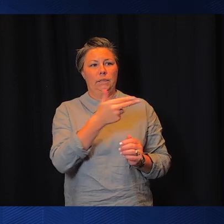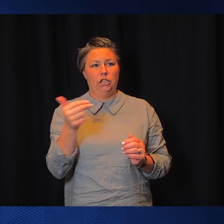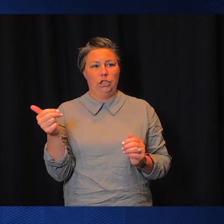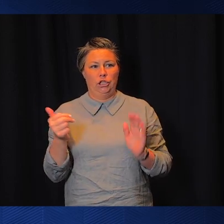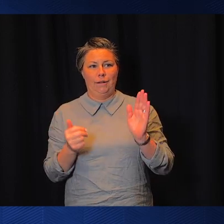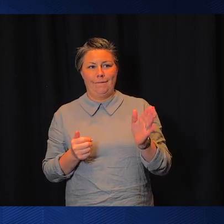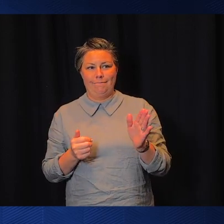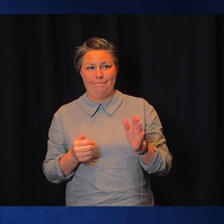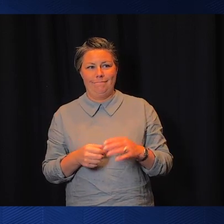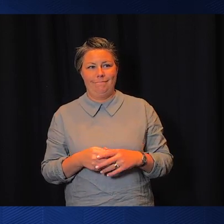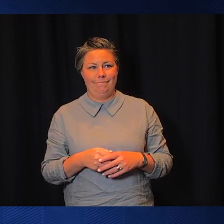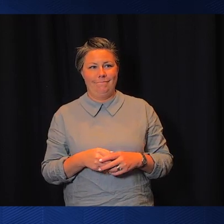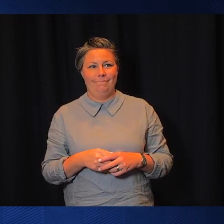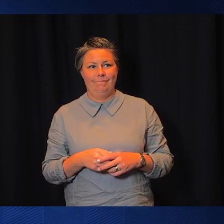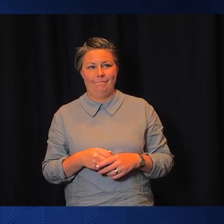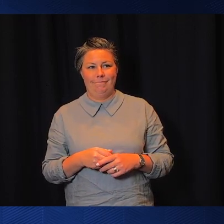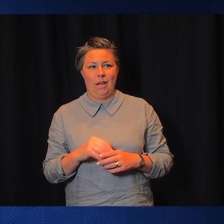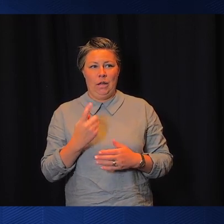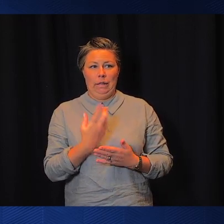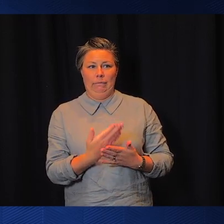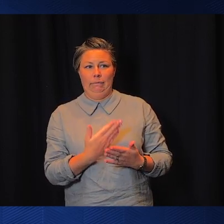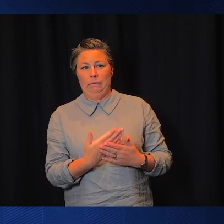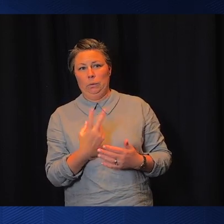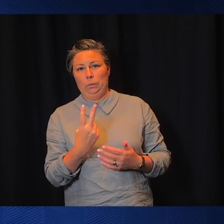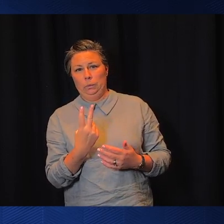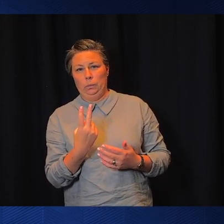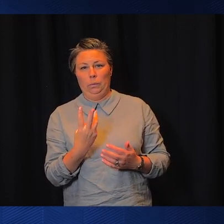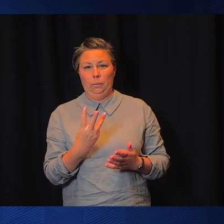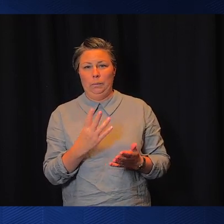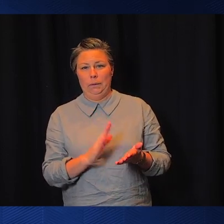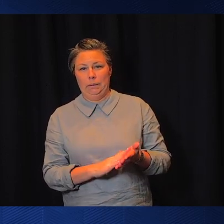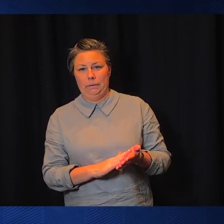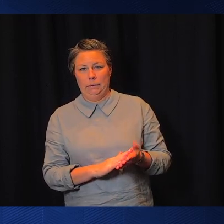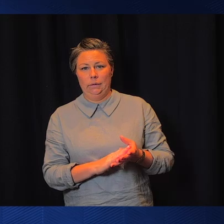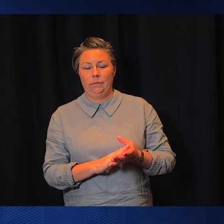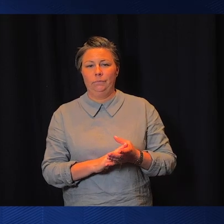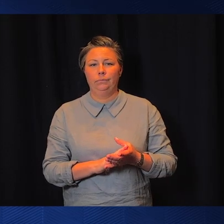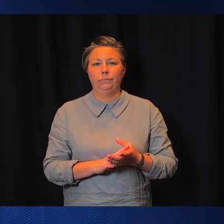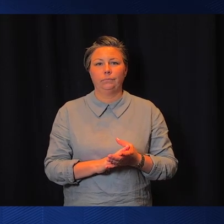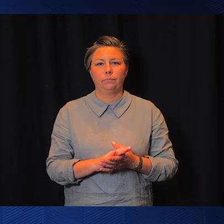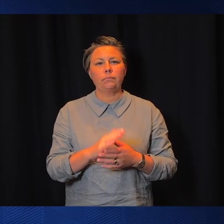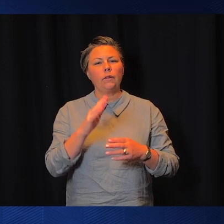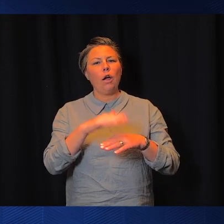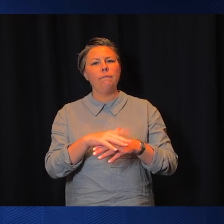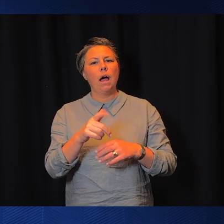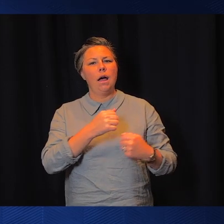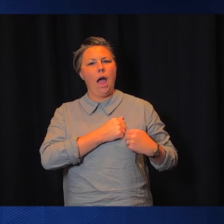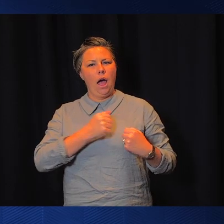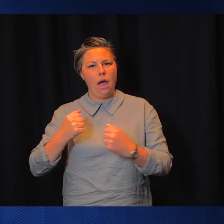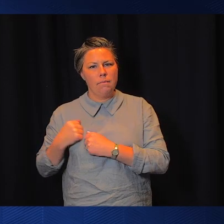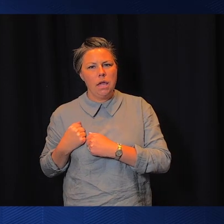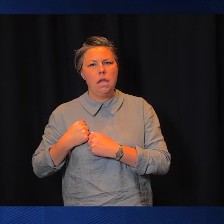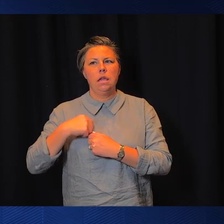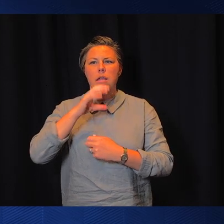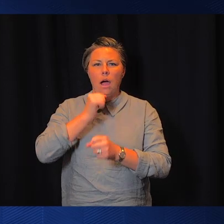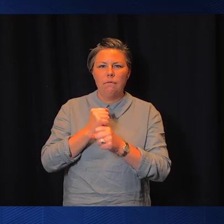I think it's really, But I think it's really important that we touch on this point about the engagement with military actors and the advocacy to government.